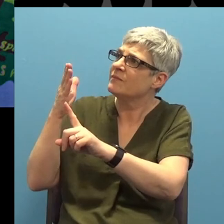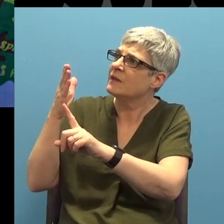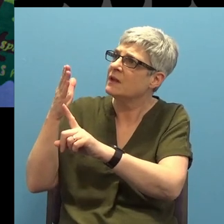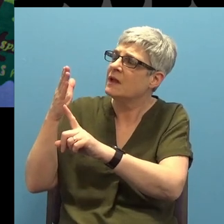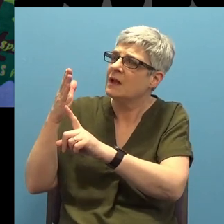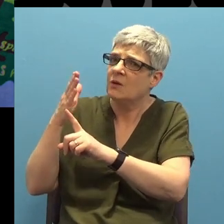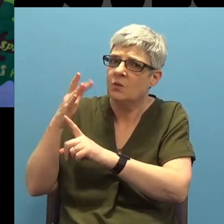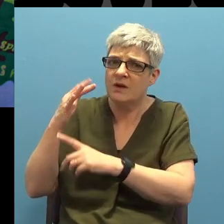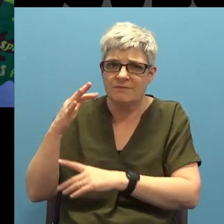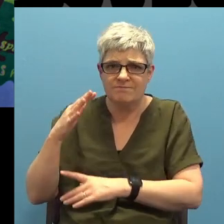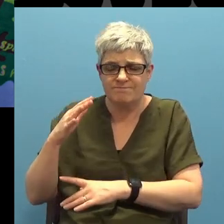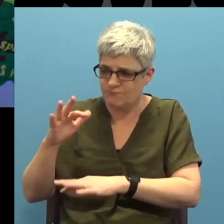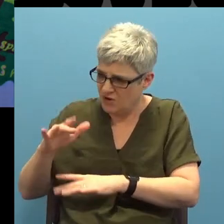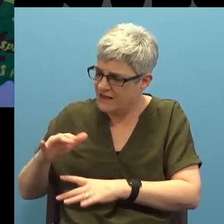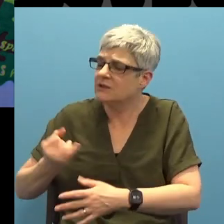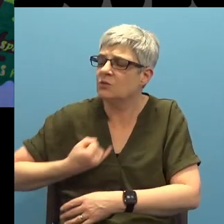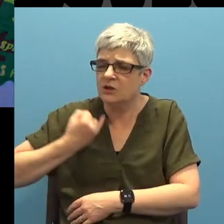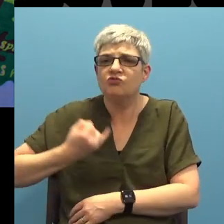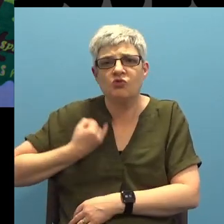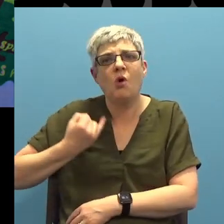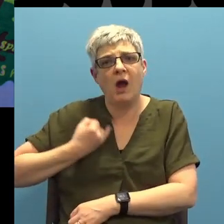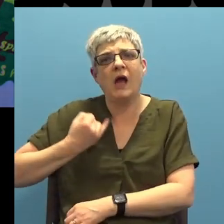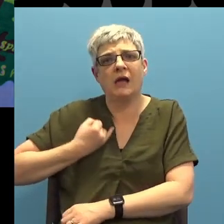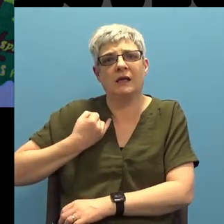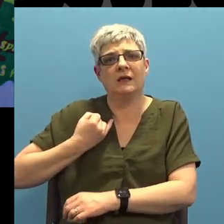whose presence we enjoy.